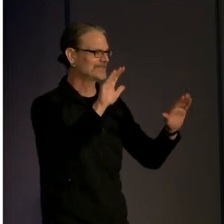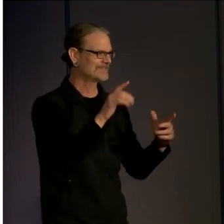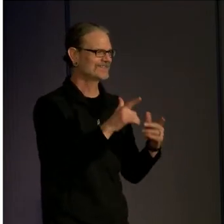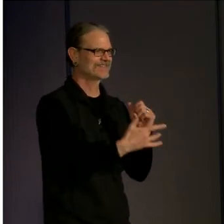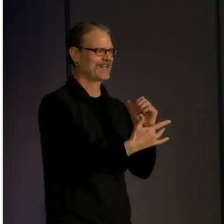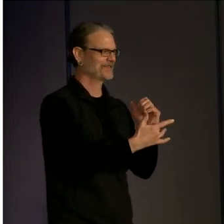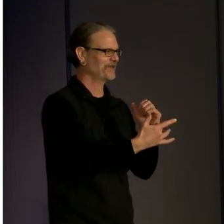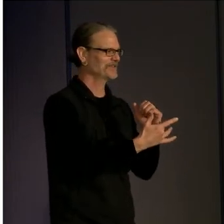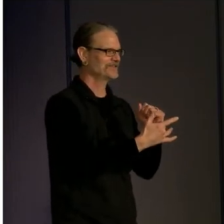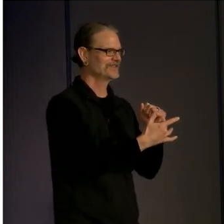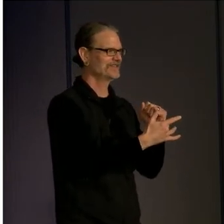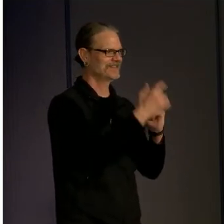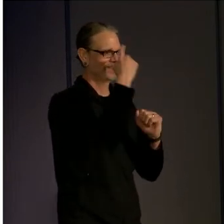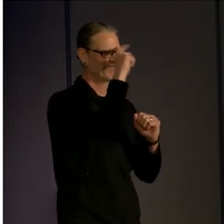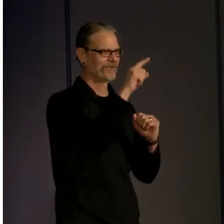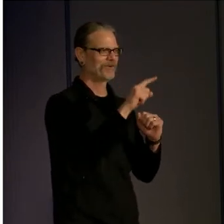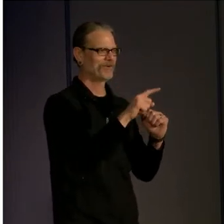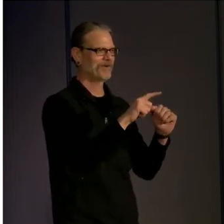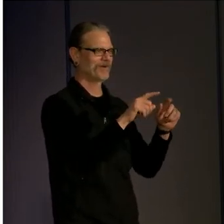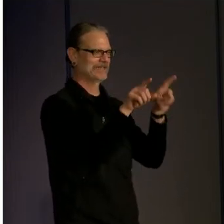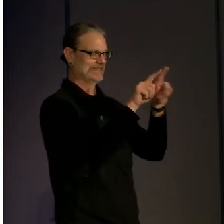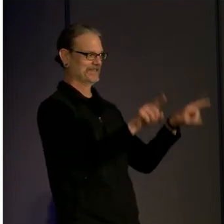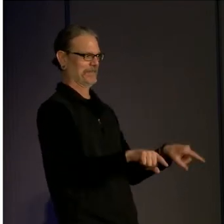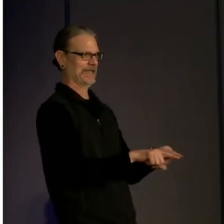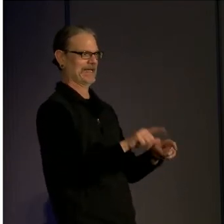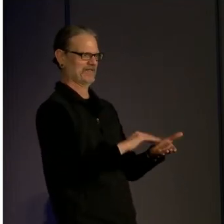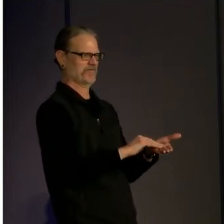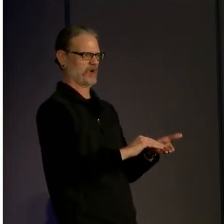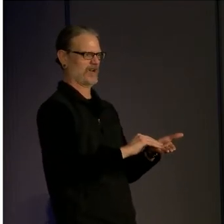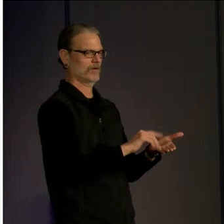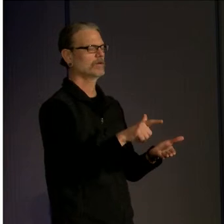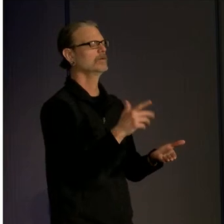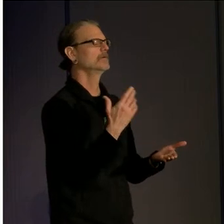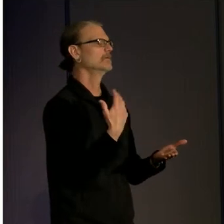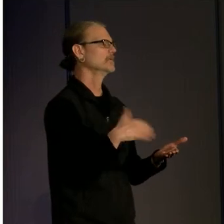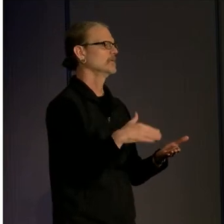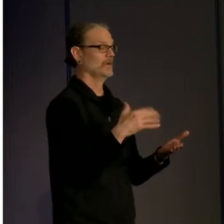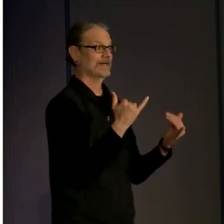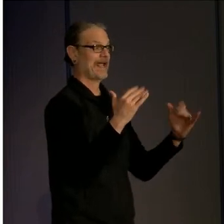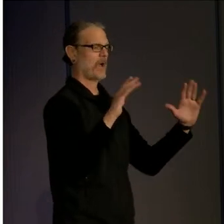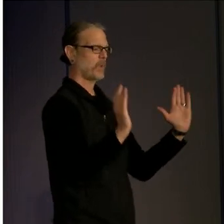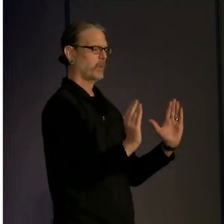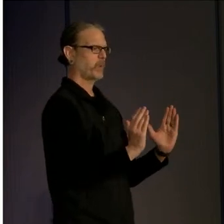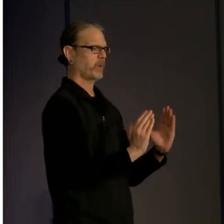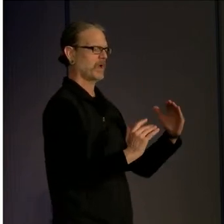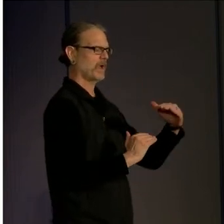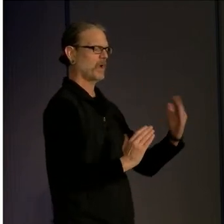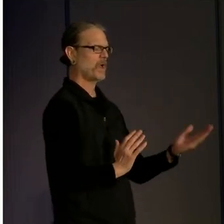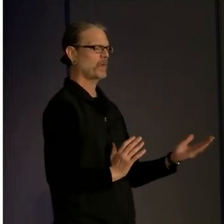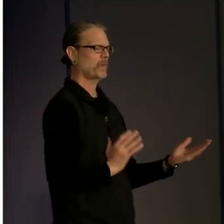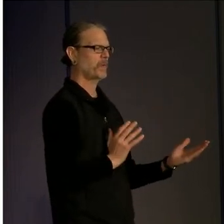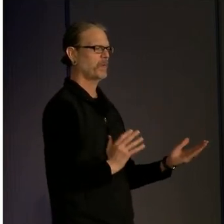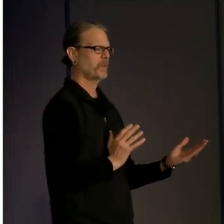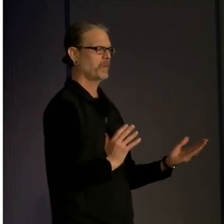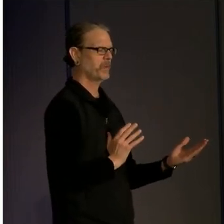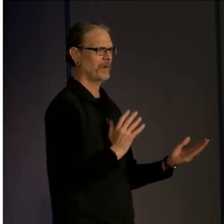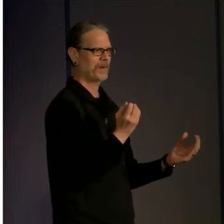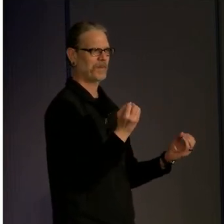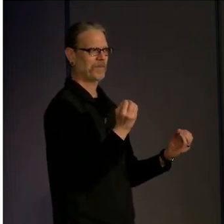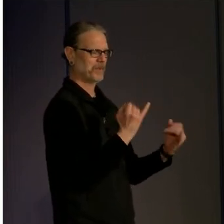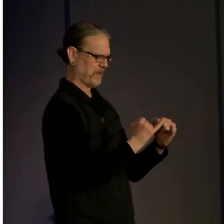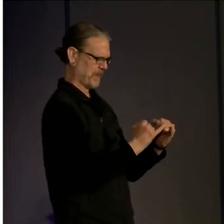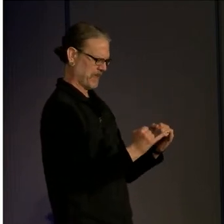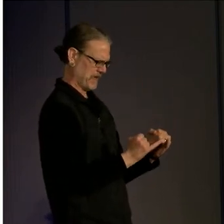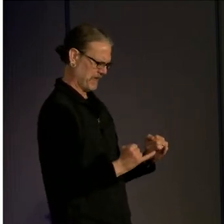technology when it comes to Braille displays, they've gotten a lot smaller, a lot sleeker with multiple line